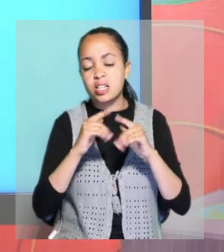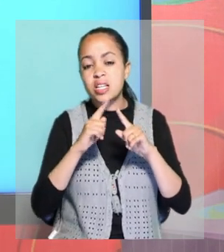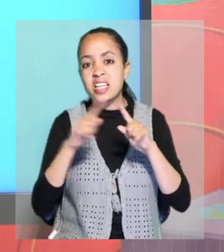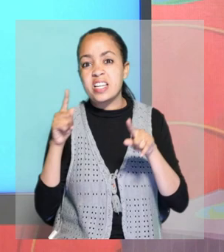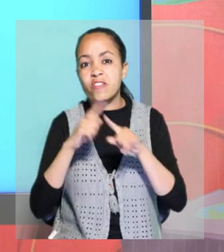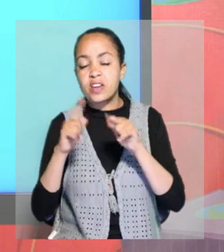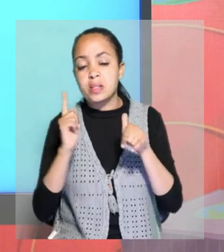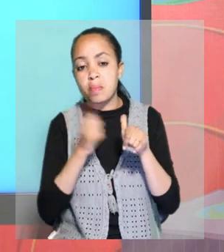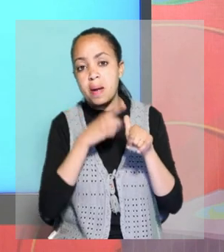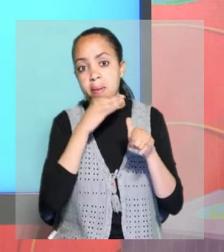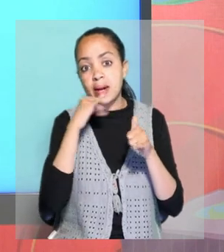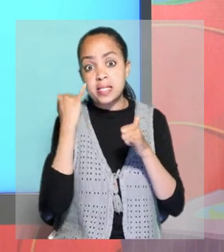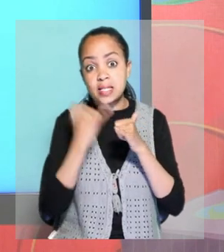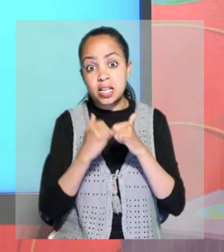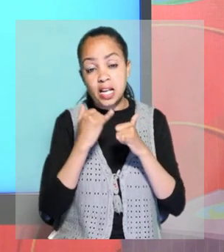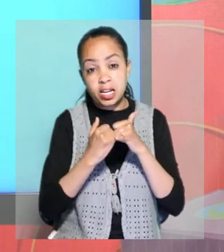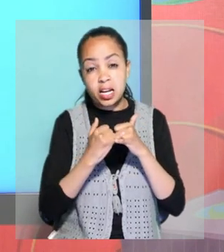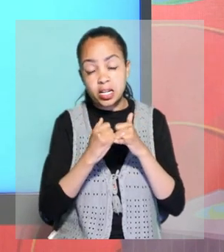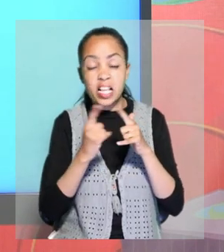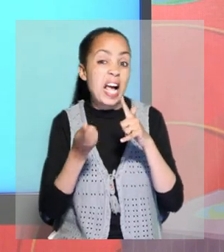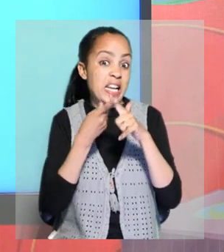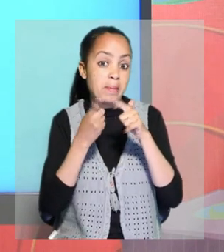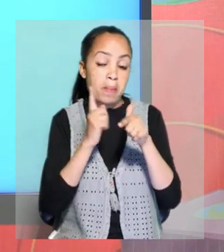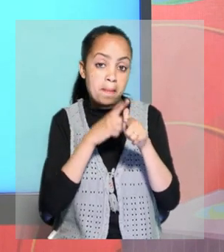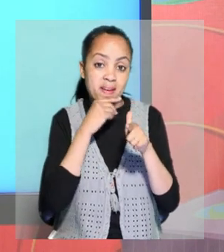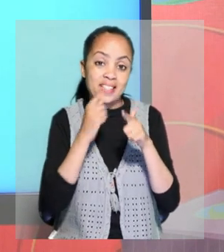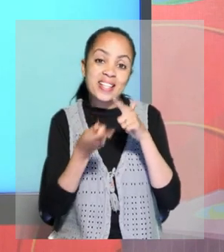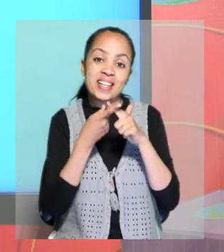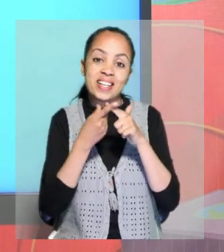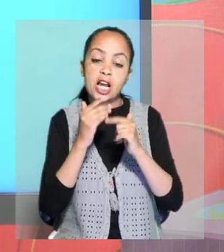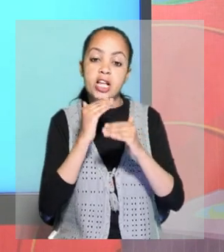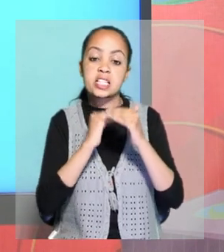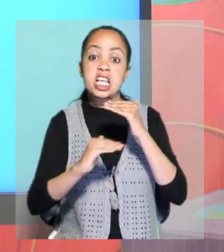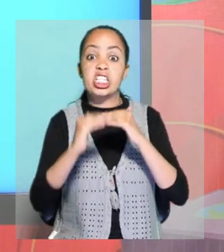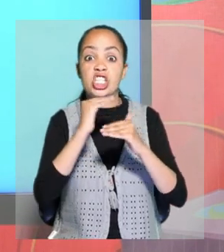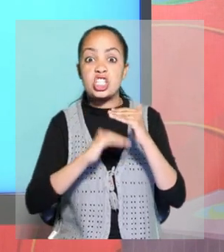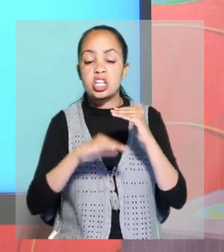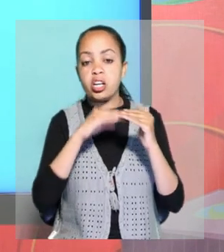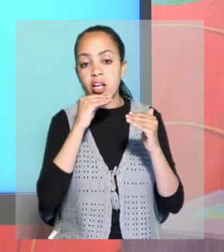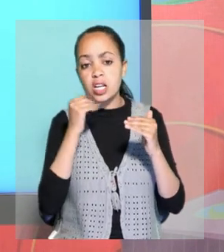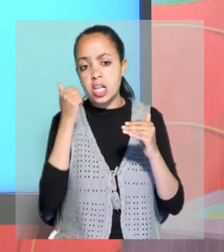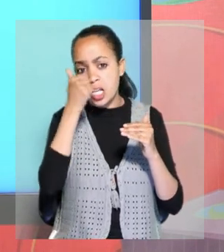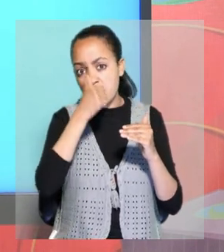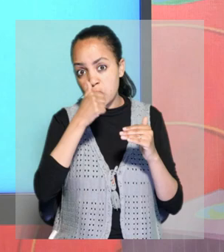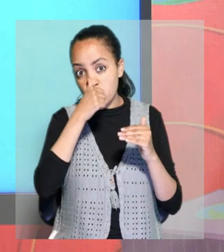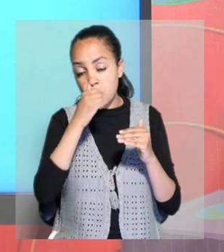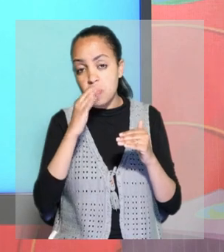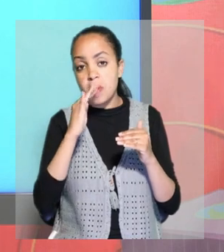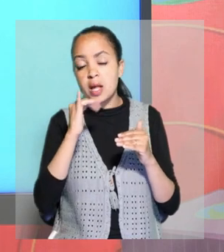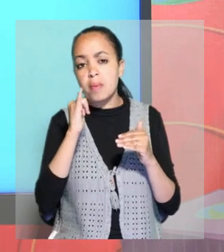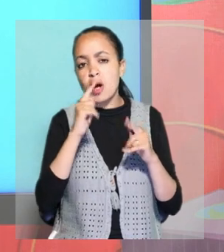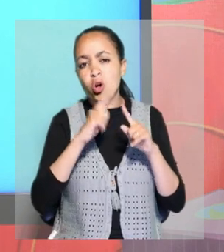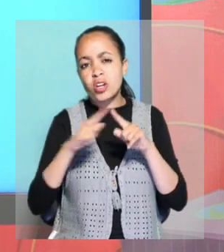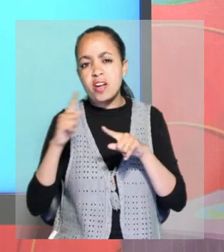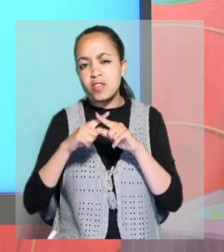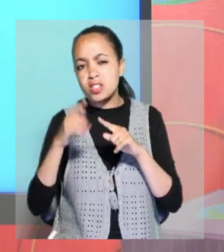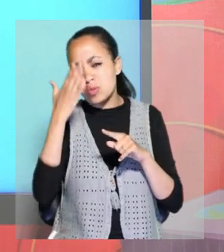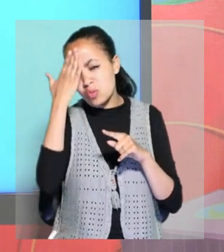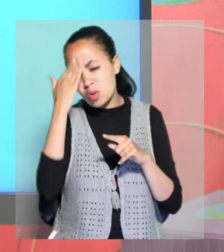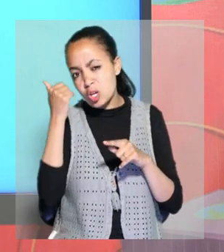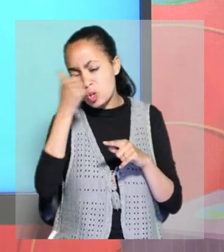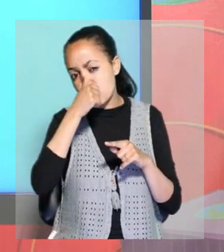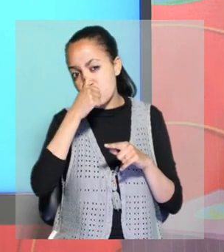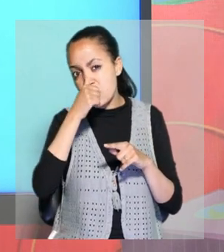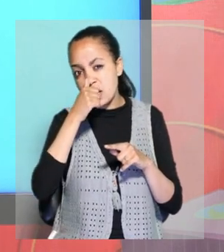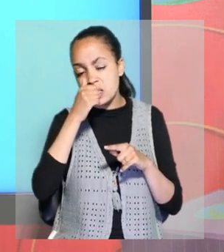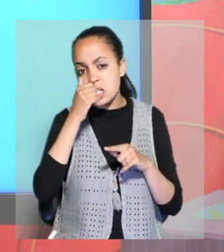between primary and the secondary succession. And we have seen Ethiopian biodiversity, why Ethiopia is